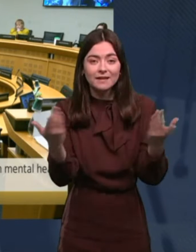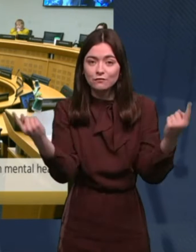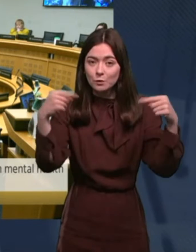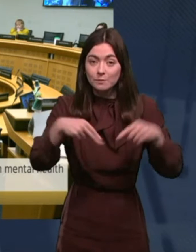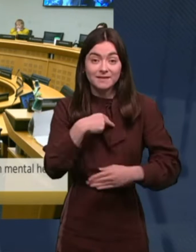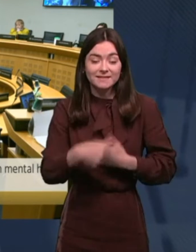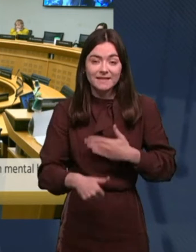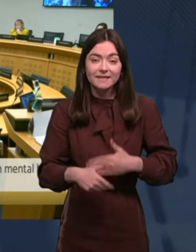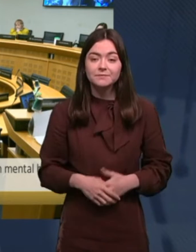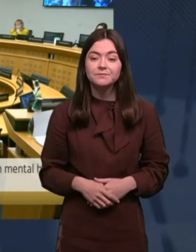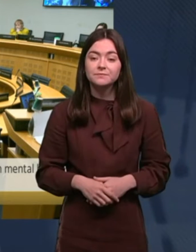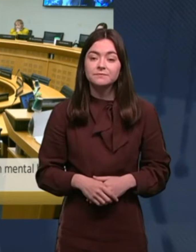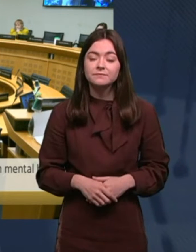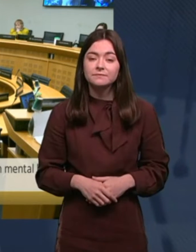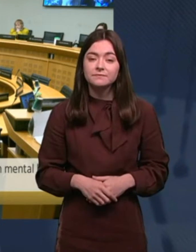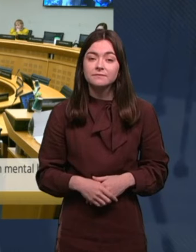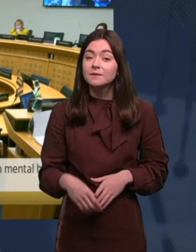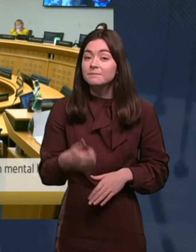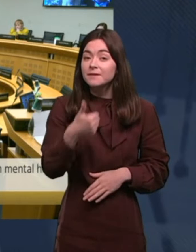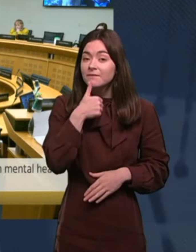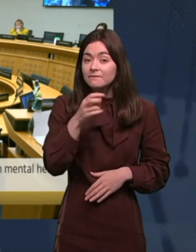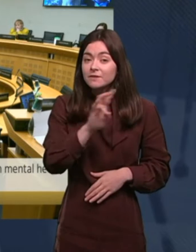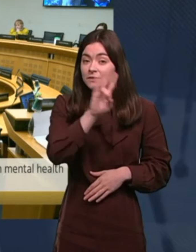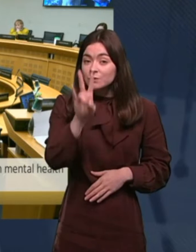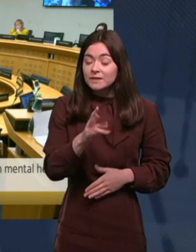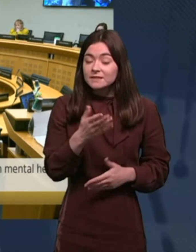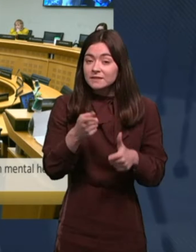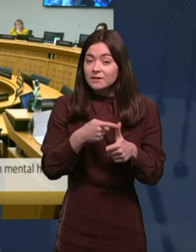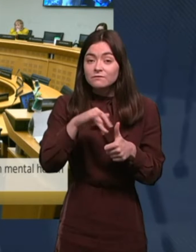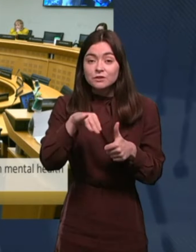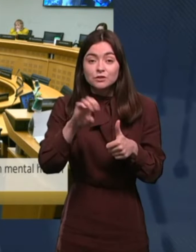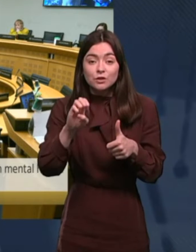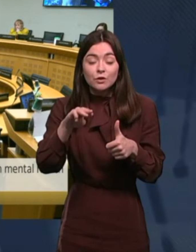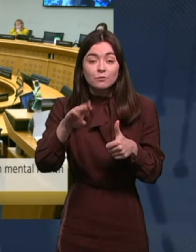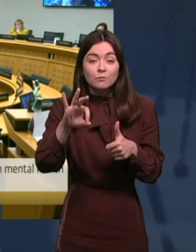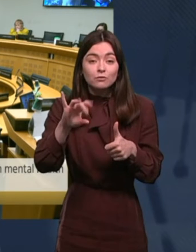today. My first questions are for Joe McGrath.